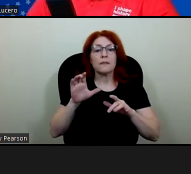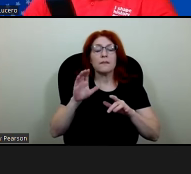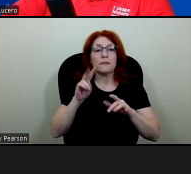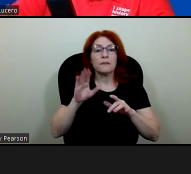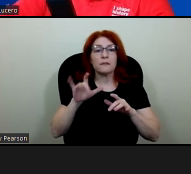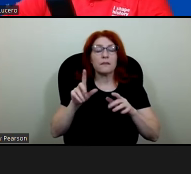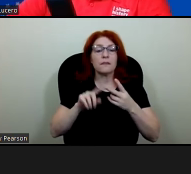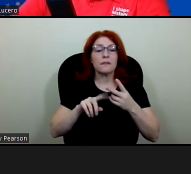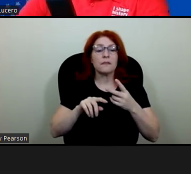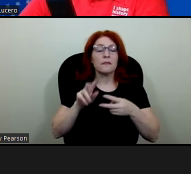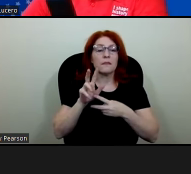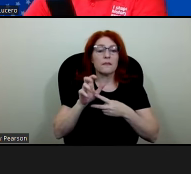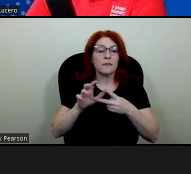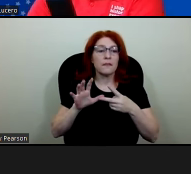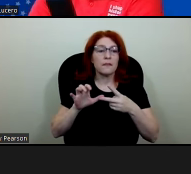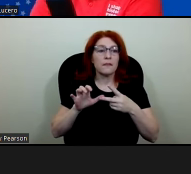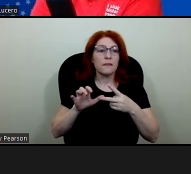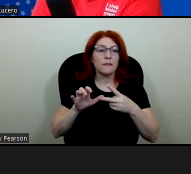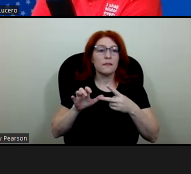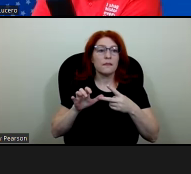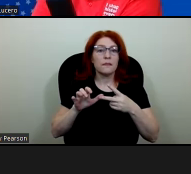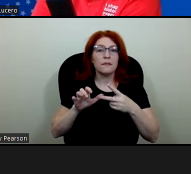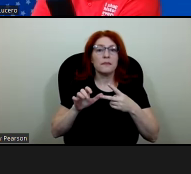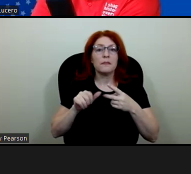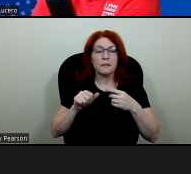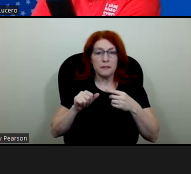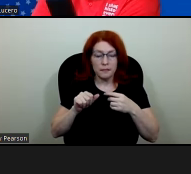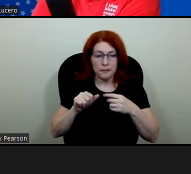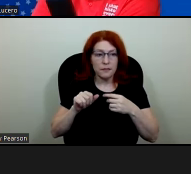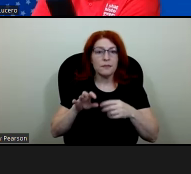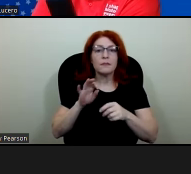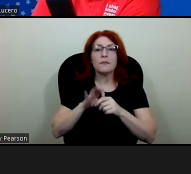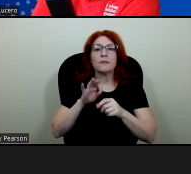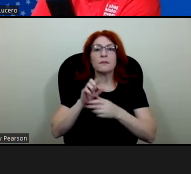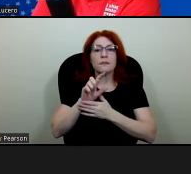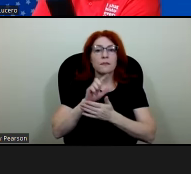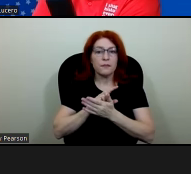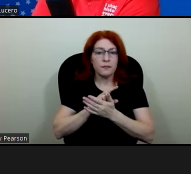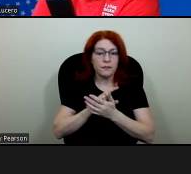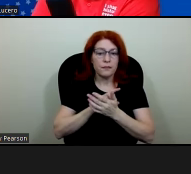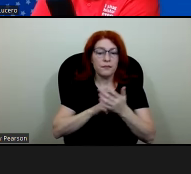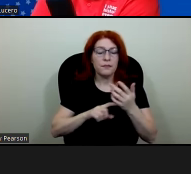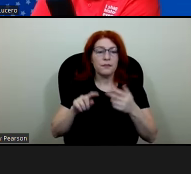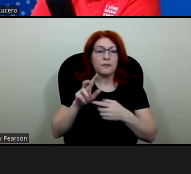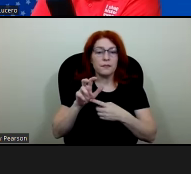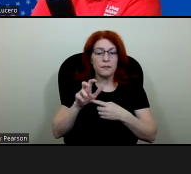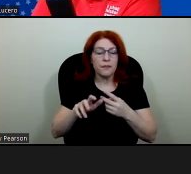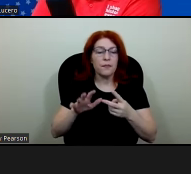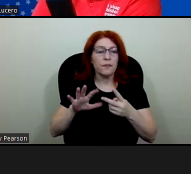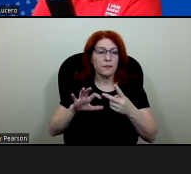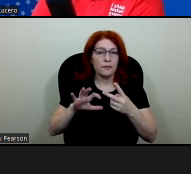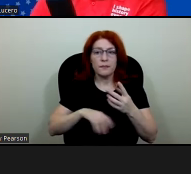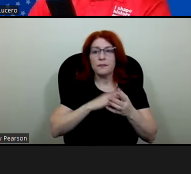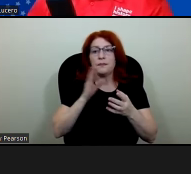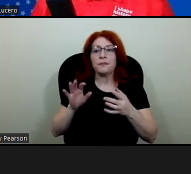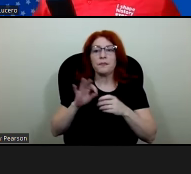have $300, $500 in civic engagement. In vote laws, we have 300 and 500,